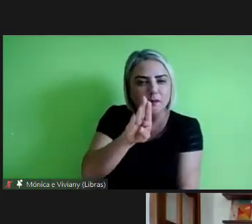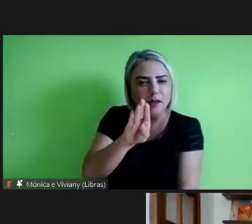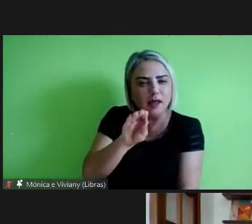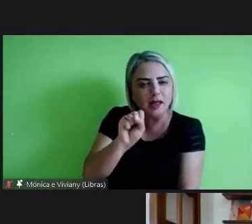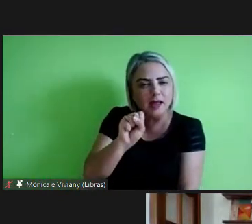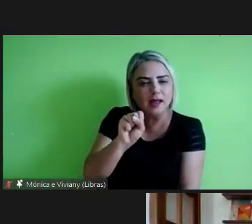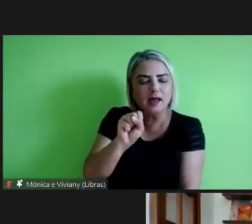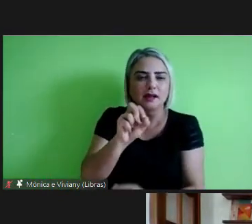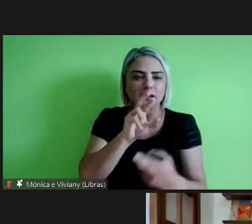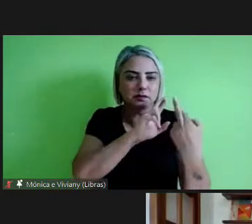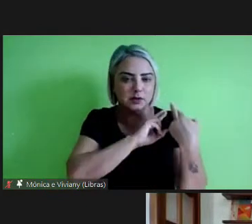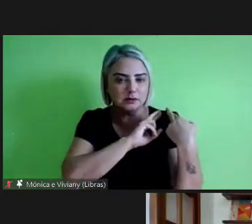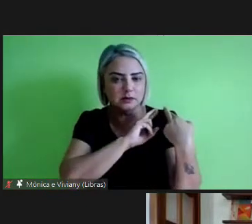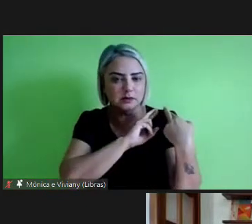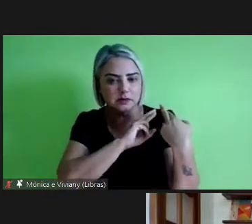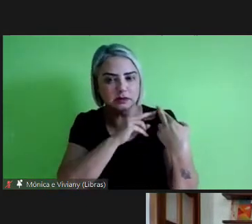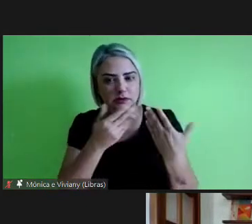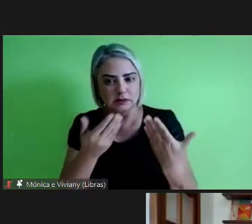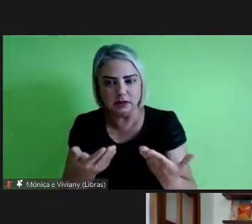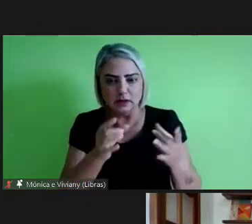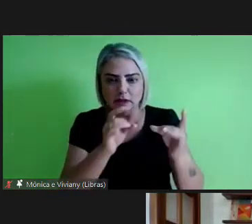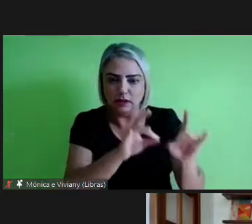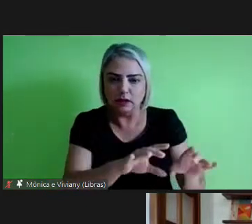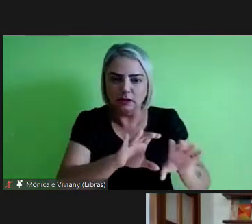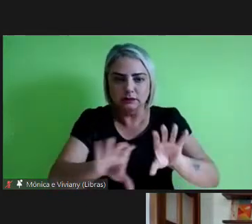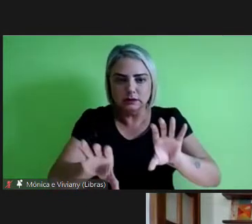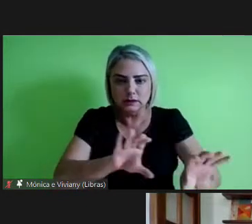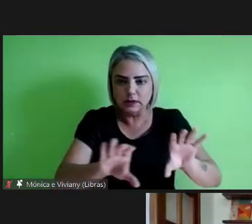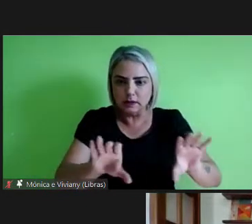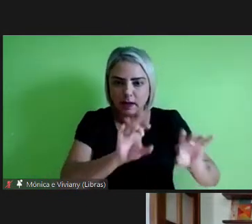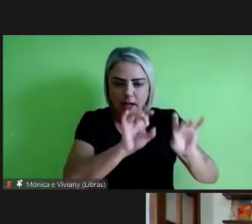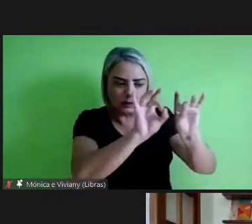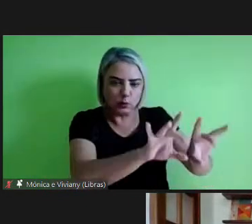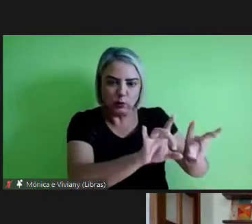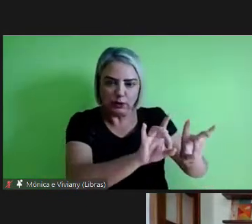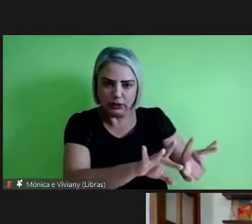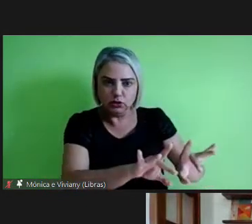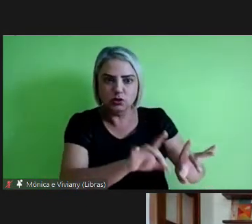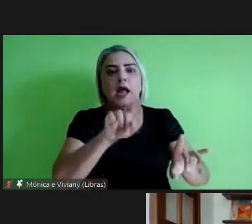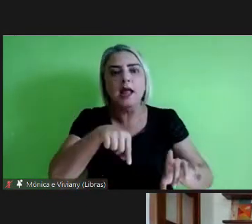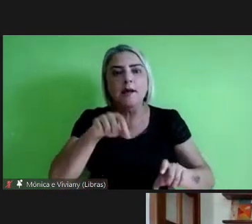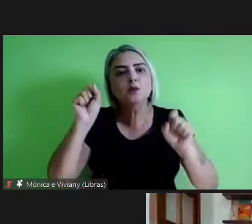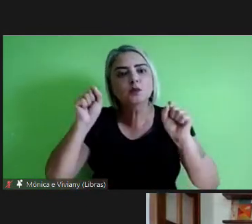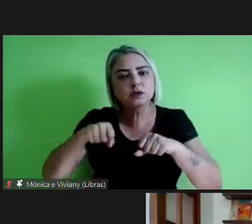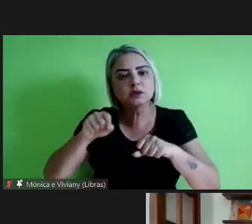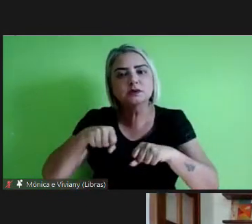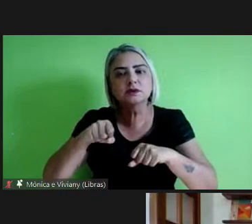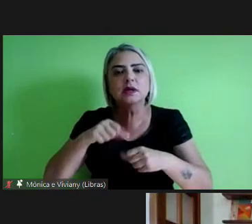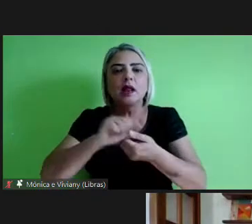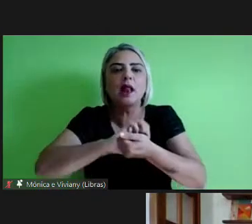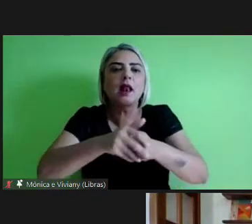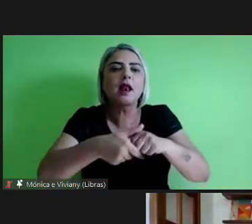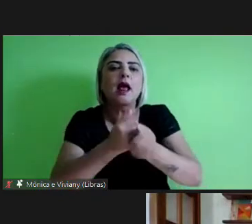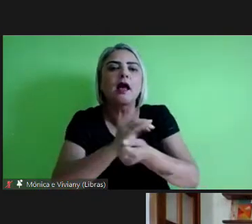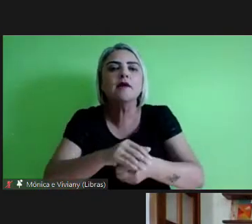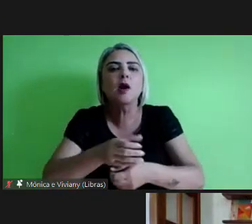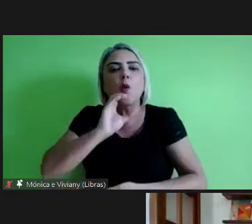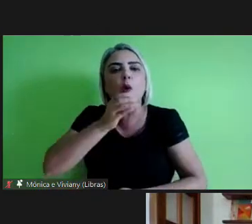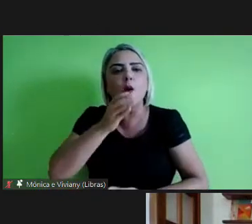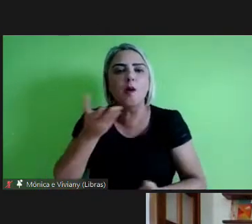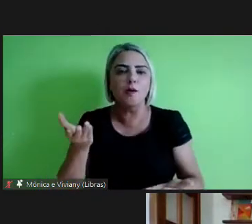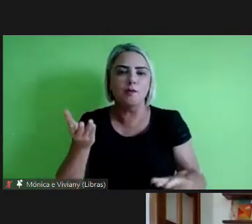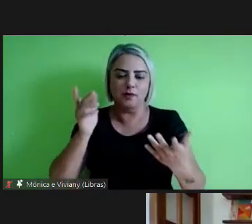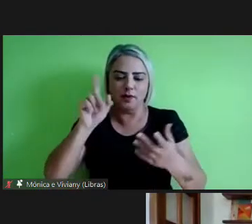the unit in relation to the responsibilization with the residue and separation of the residue. It is possible to clean